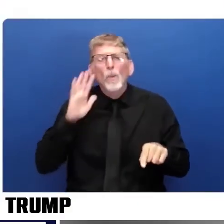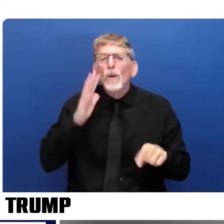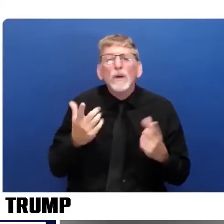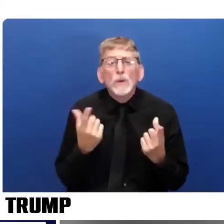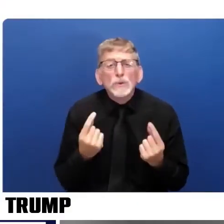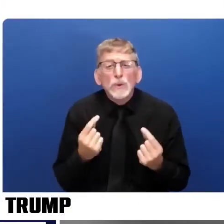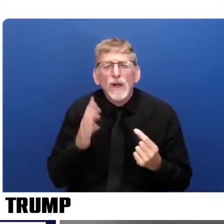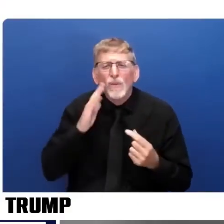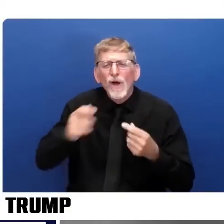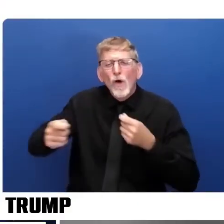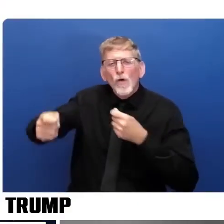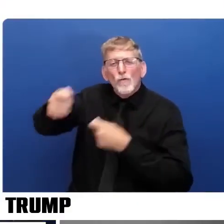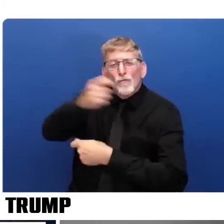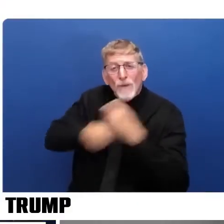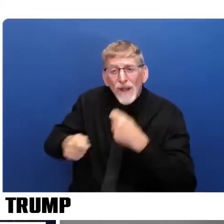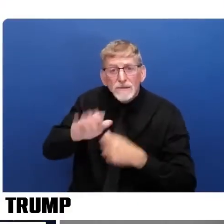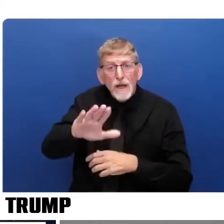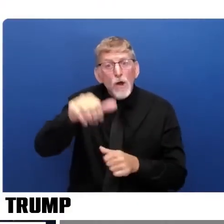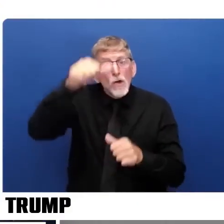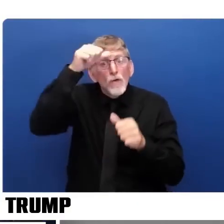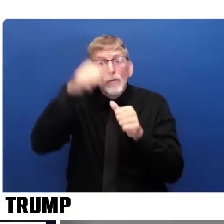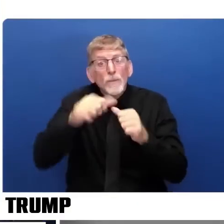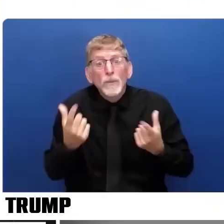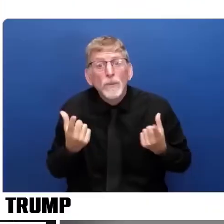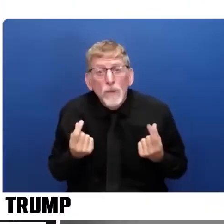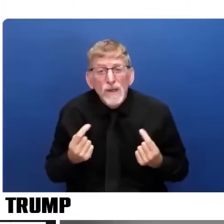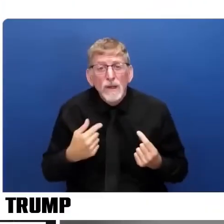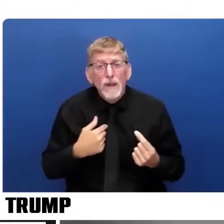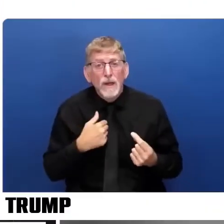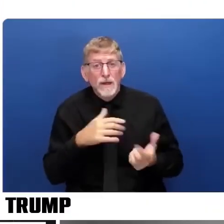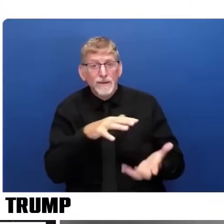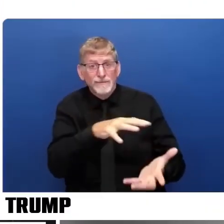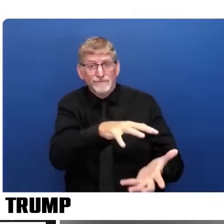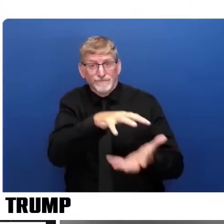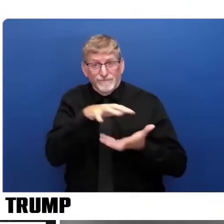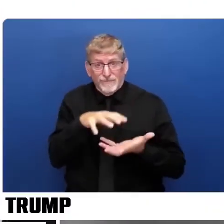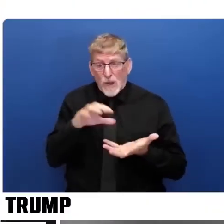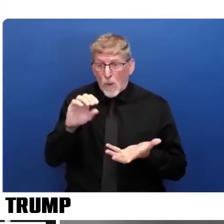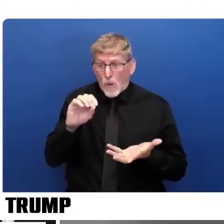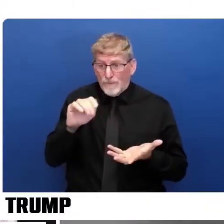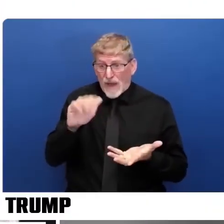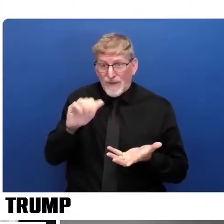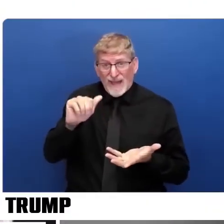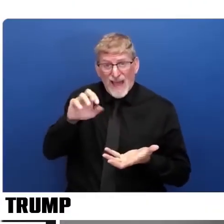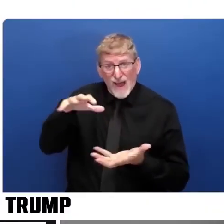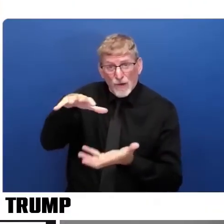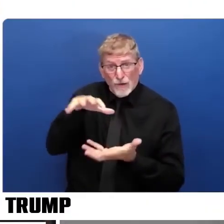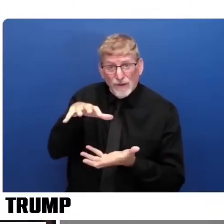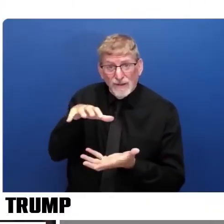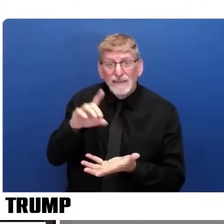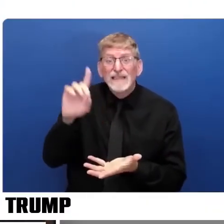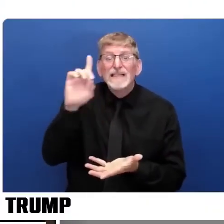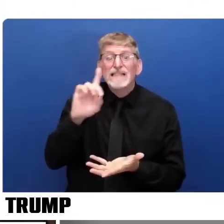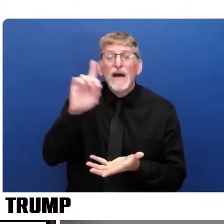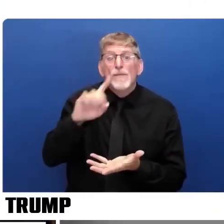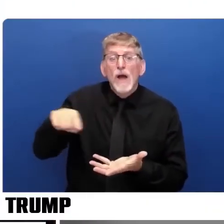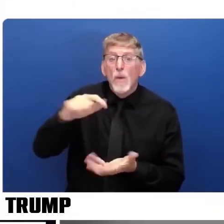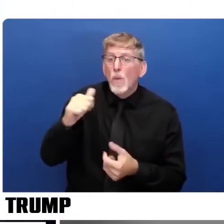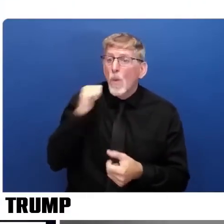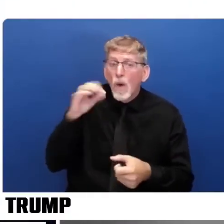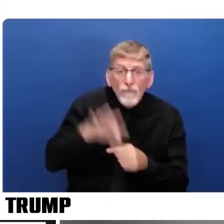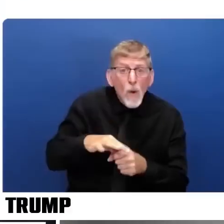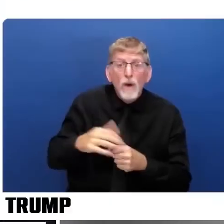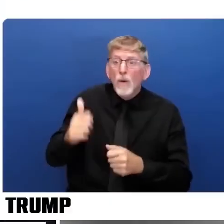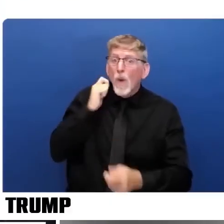remember this, I inherited Obamacare because Democrats wouldn't change it. They wouldn't vote for it. They were unanimous. They wouldn't